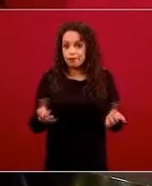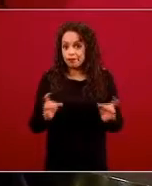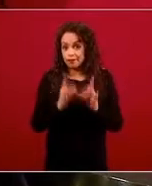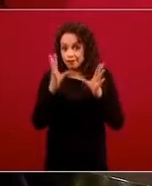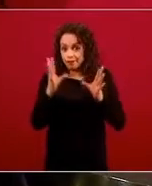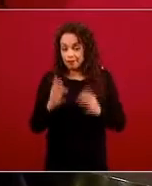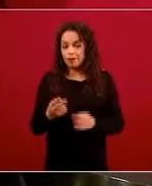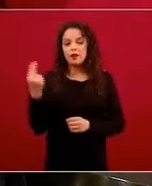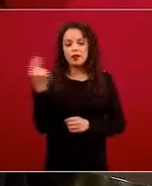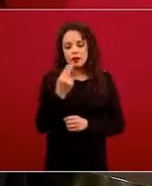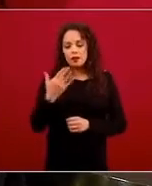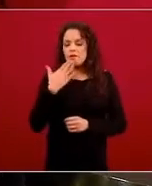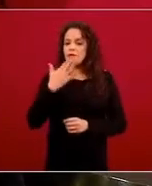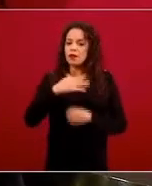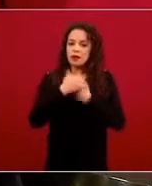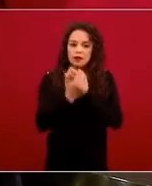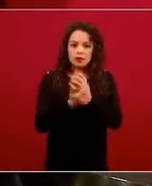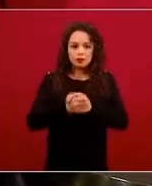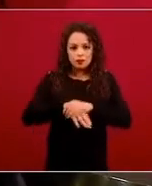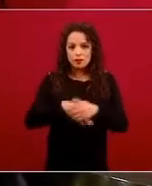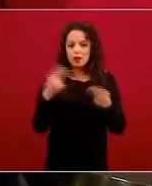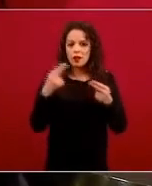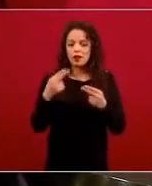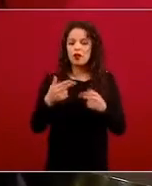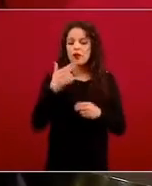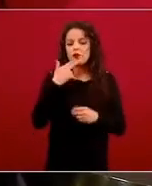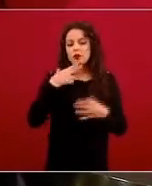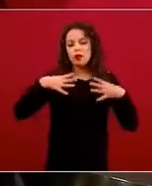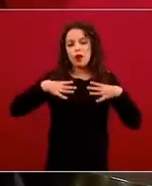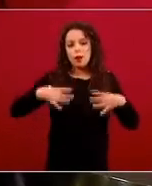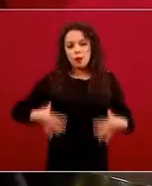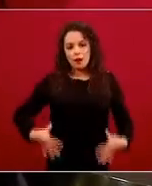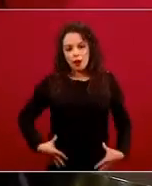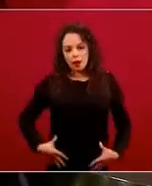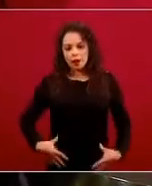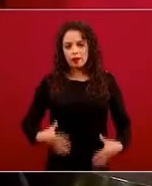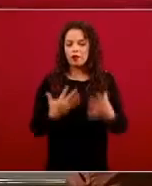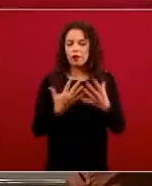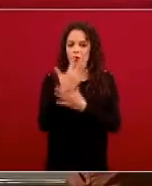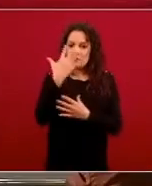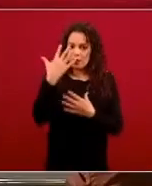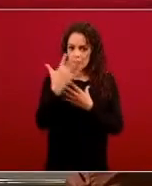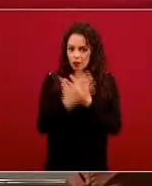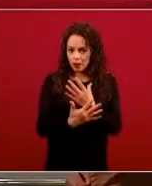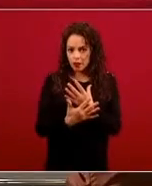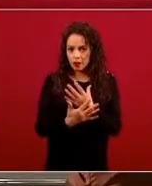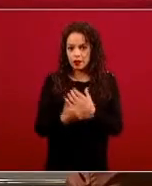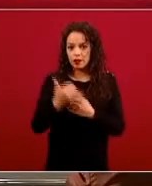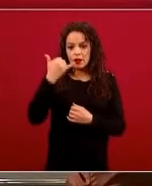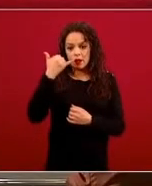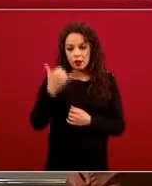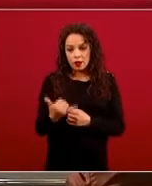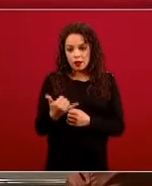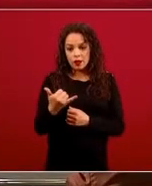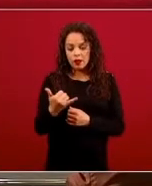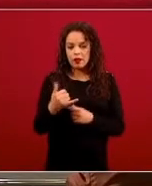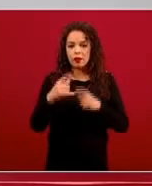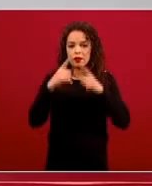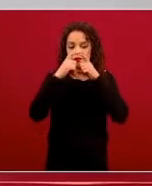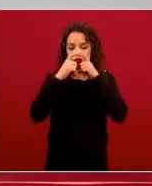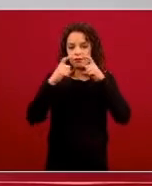Also, to prevent some other types of contagion, you can use a laboratory coat, you can